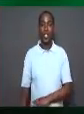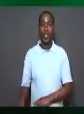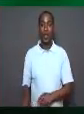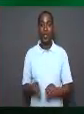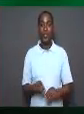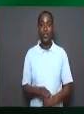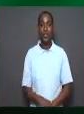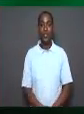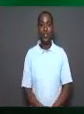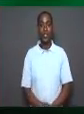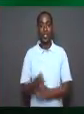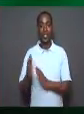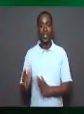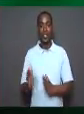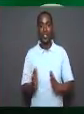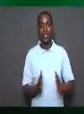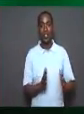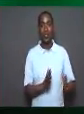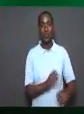Students, let's get ready.